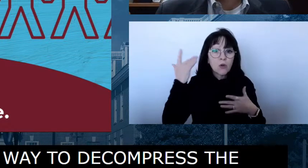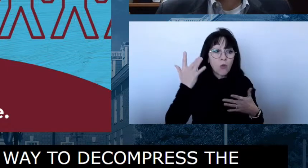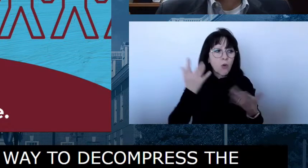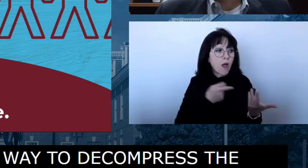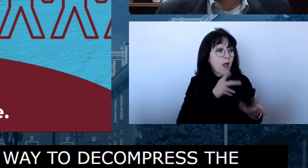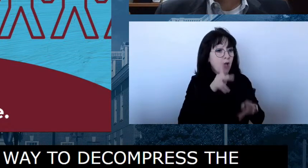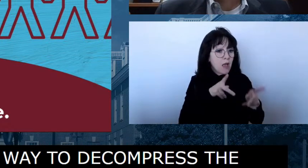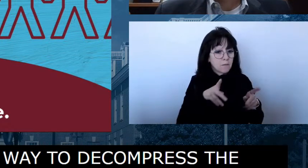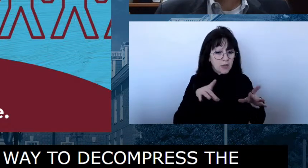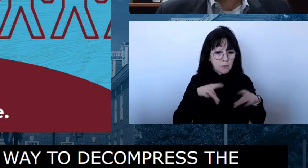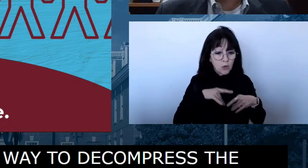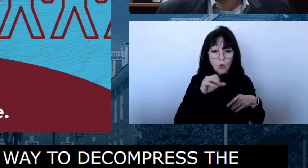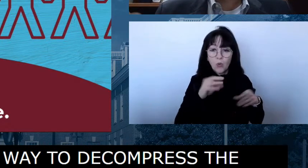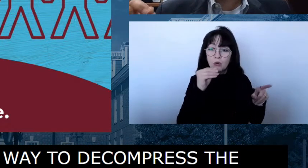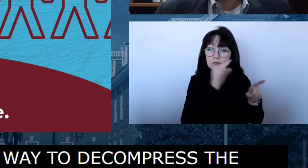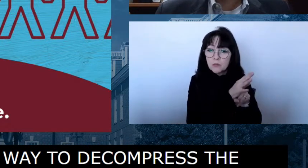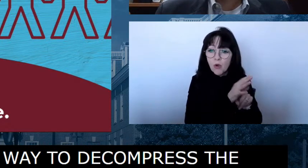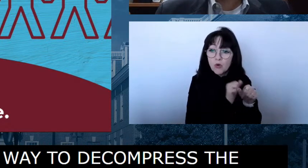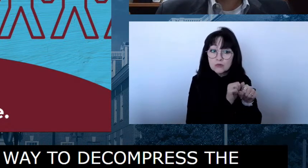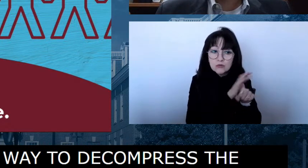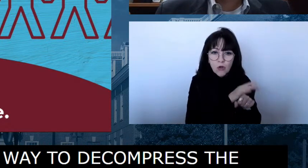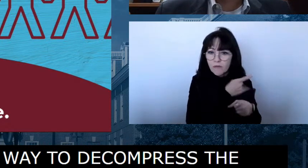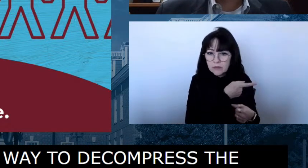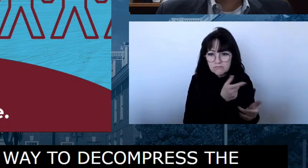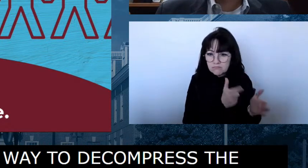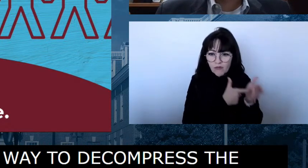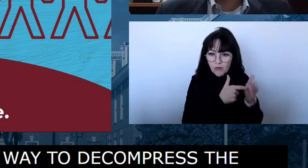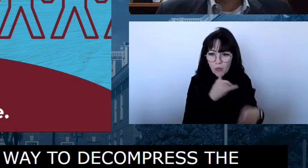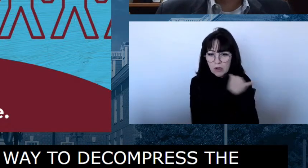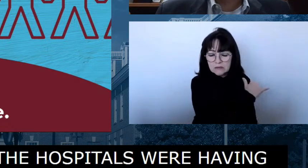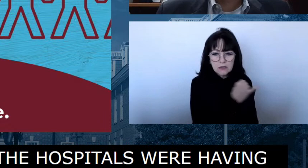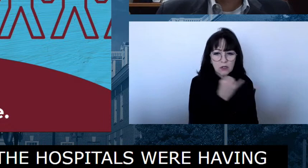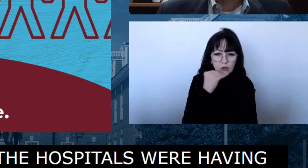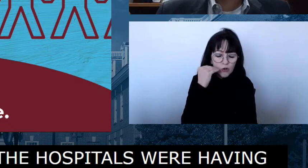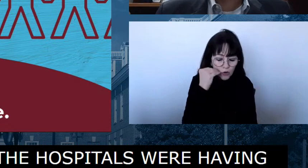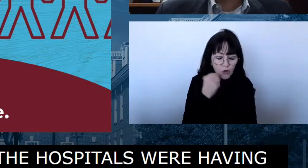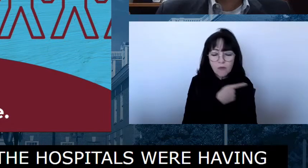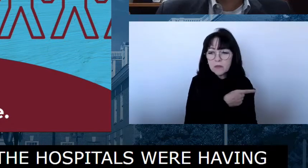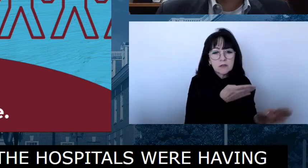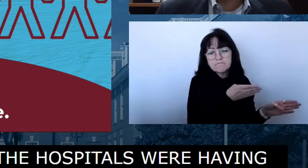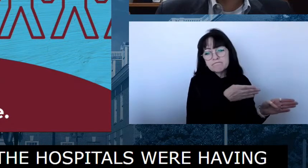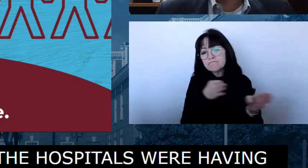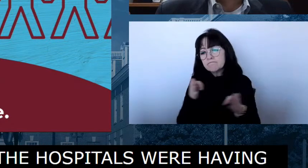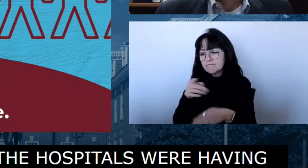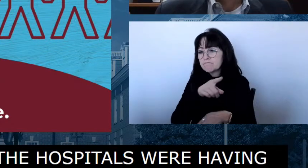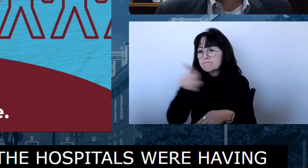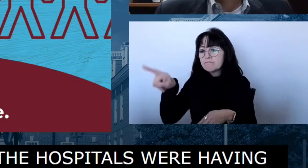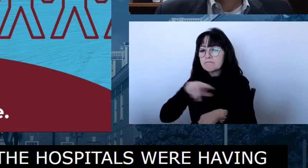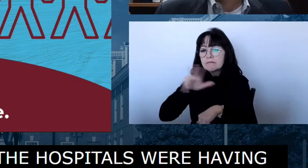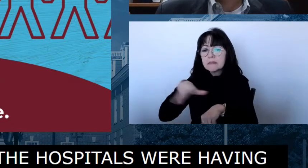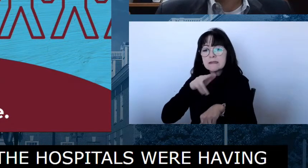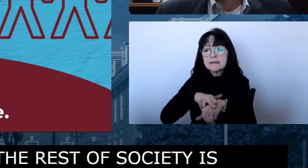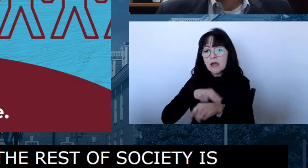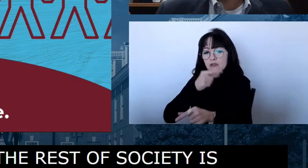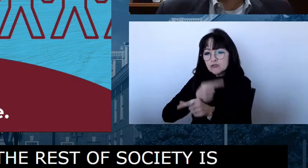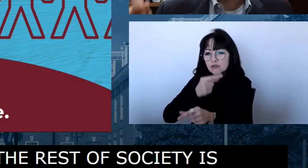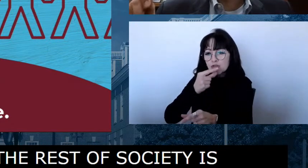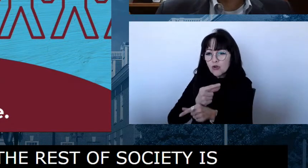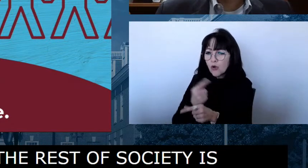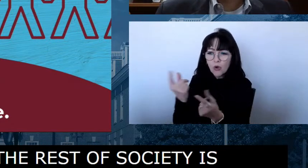identified, over 100 Guard members that could do an accelerated program. I had great cooperation from Adel